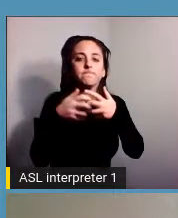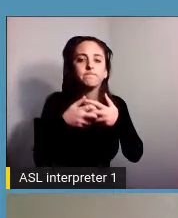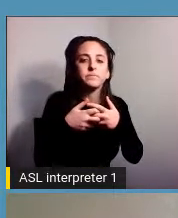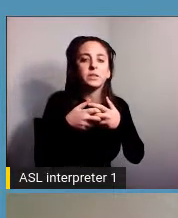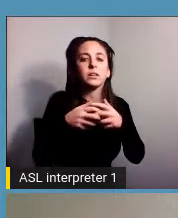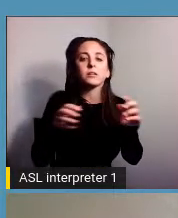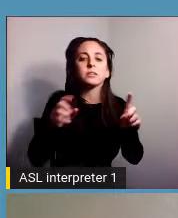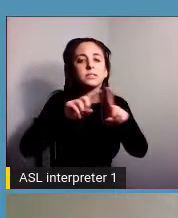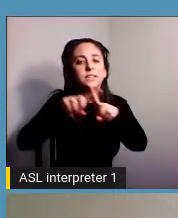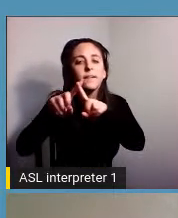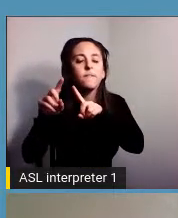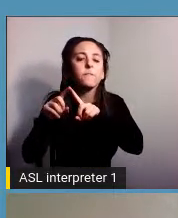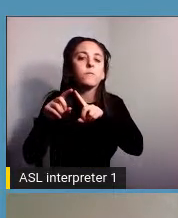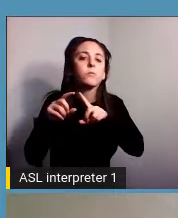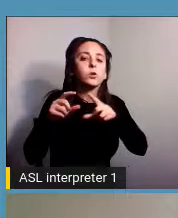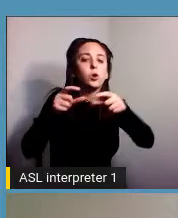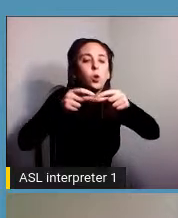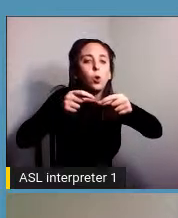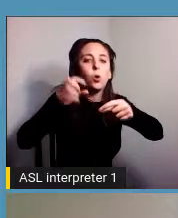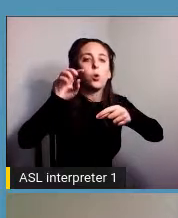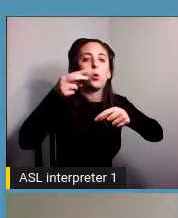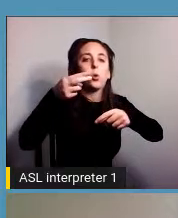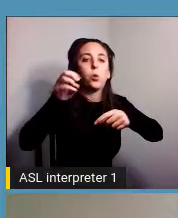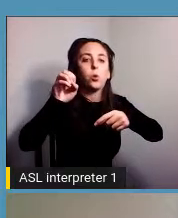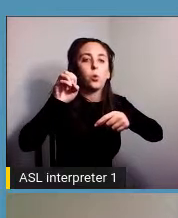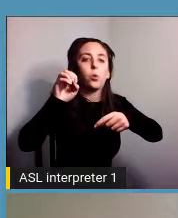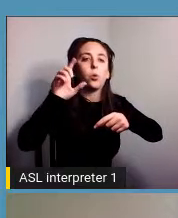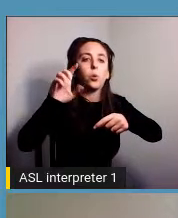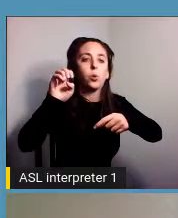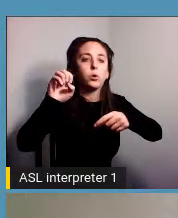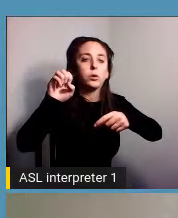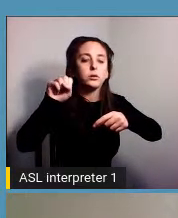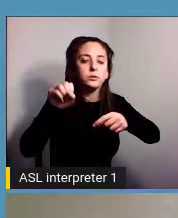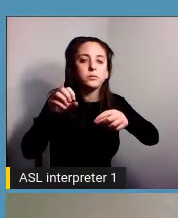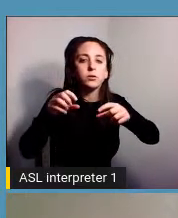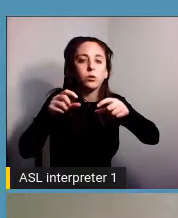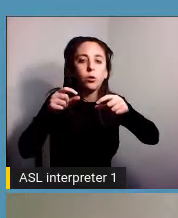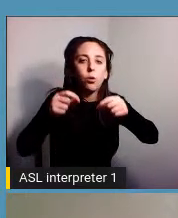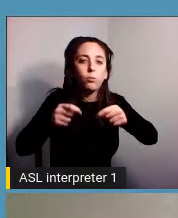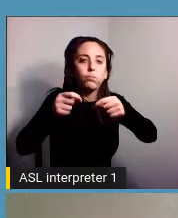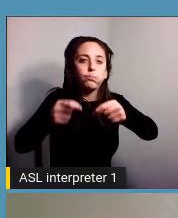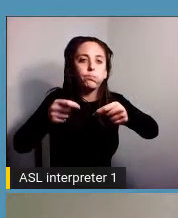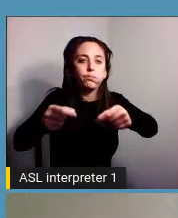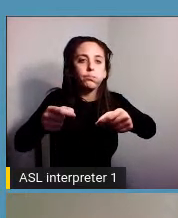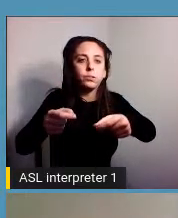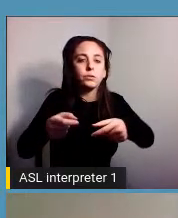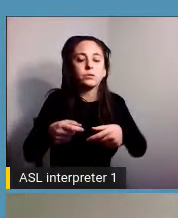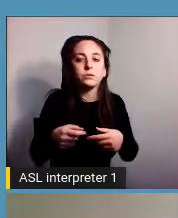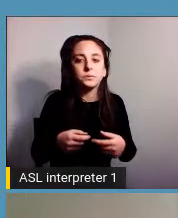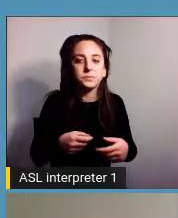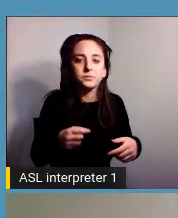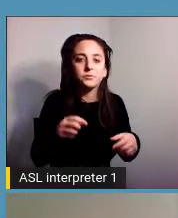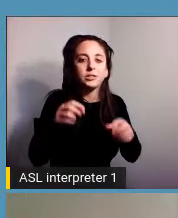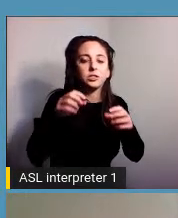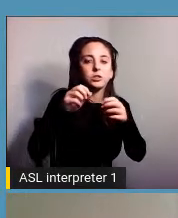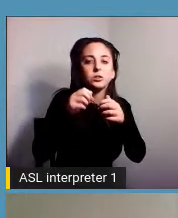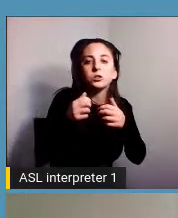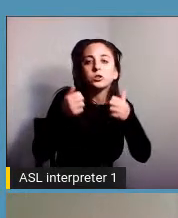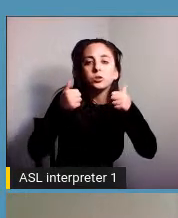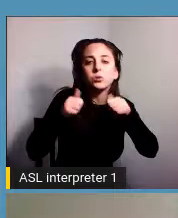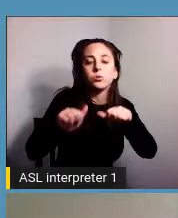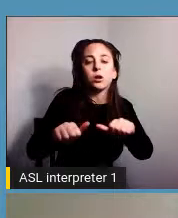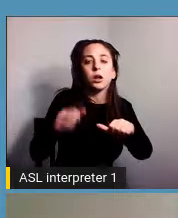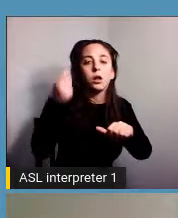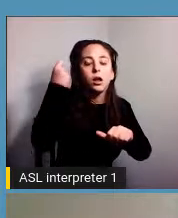and the holes are carried through the joins. And this is a lost way of weaving that they're trying to understand and be able to